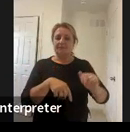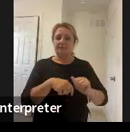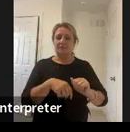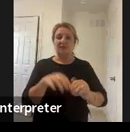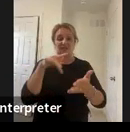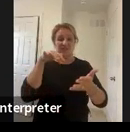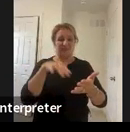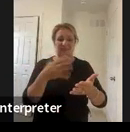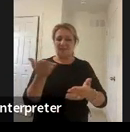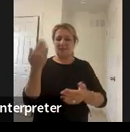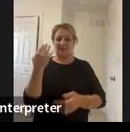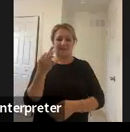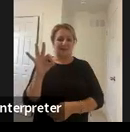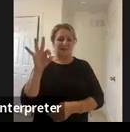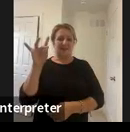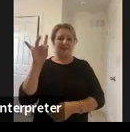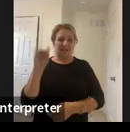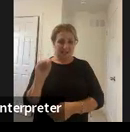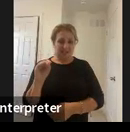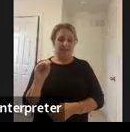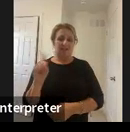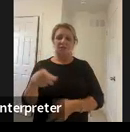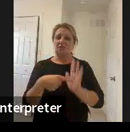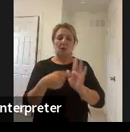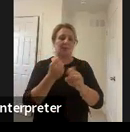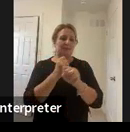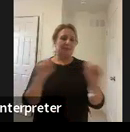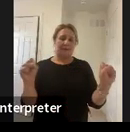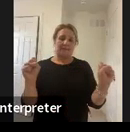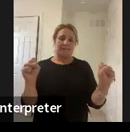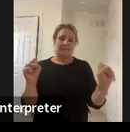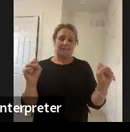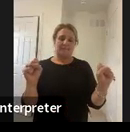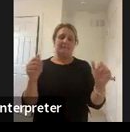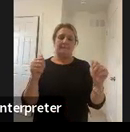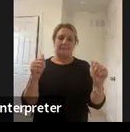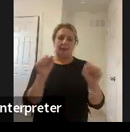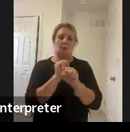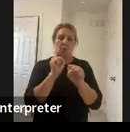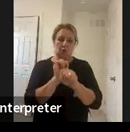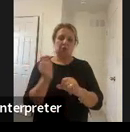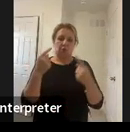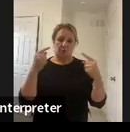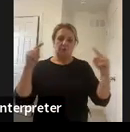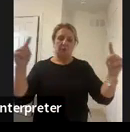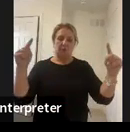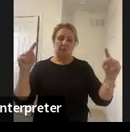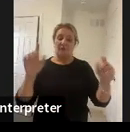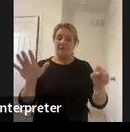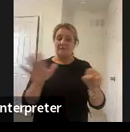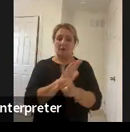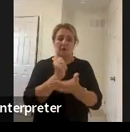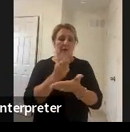as the 1980s show us that it's safe and effective vaccine. This vaccine is fully approved by